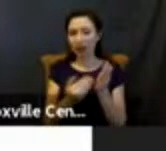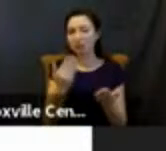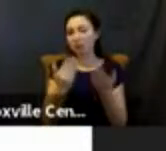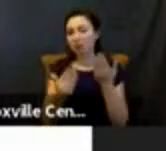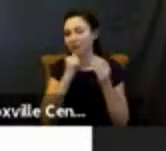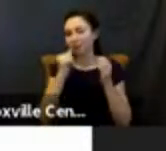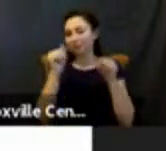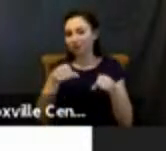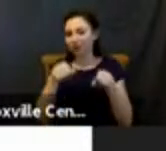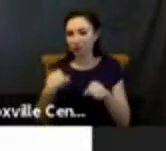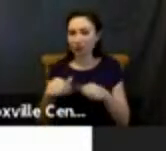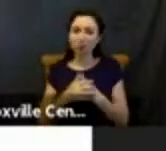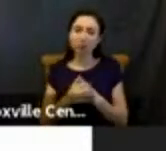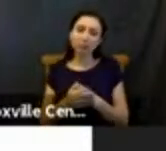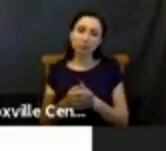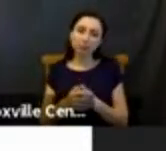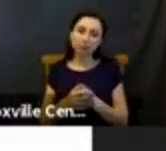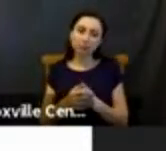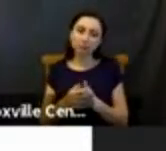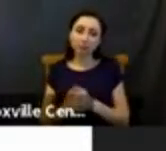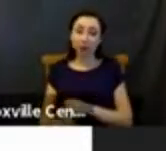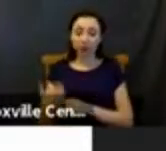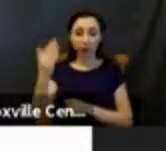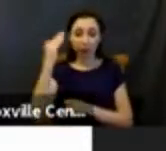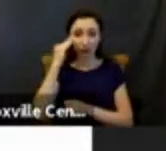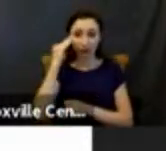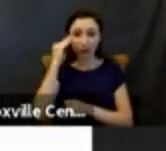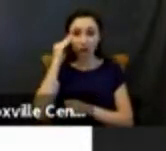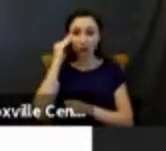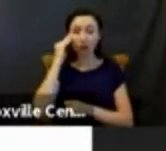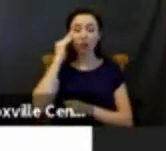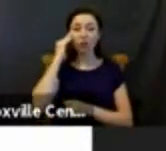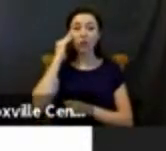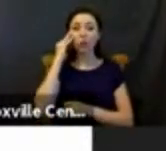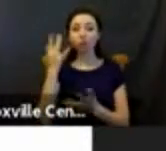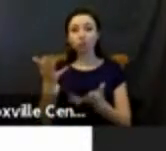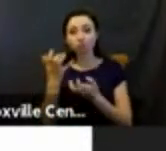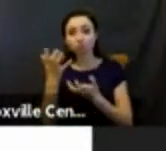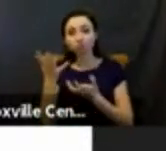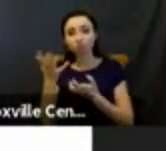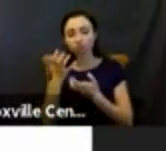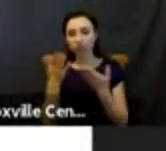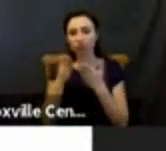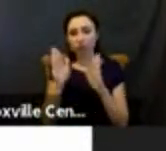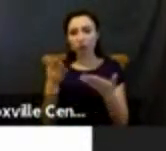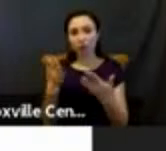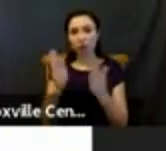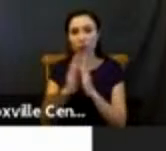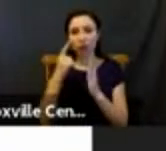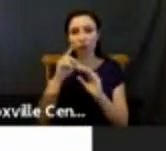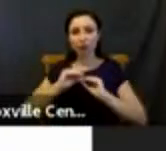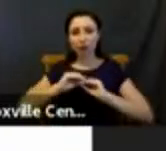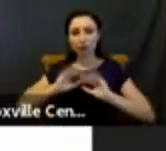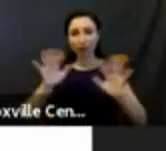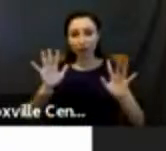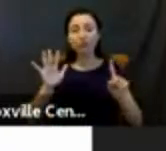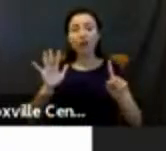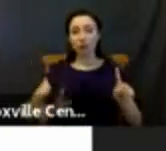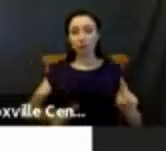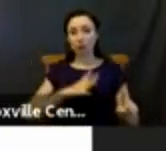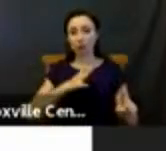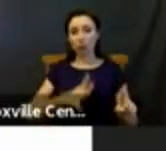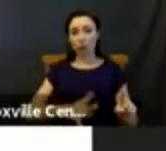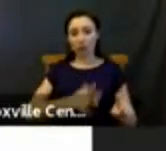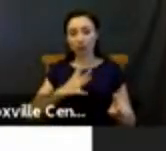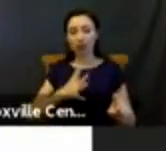palatable. We know that there was the desire, the public request for clarity to formalize the